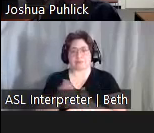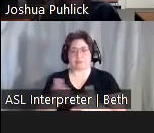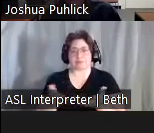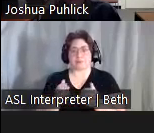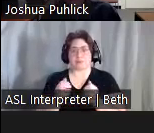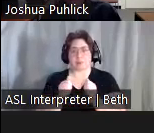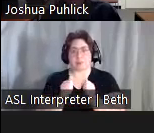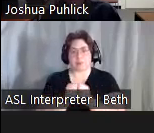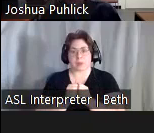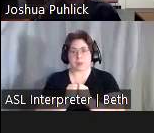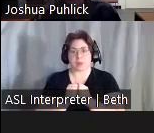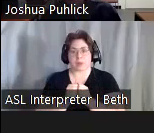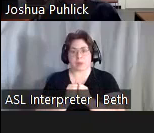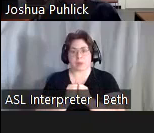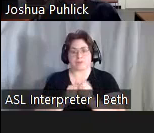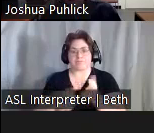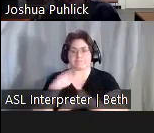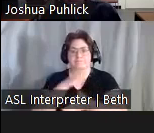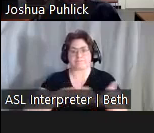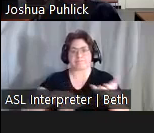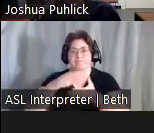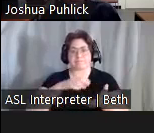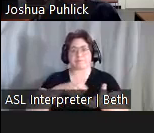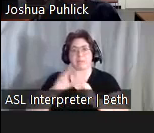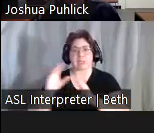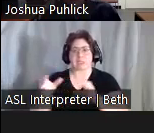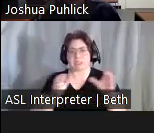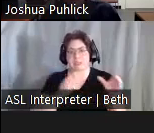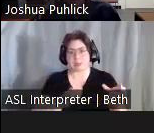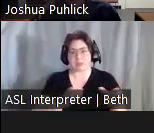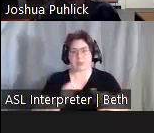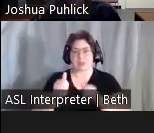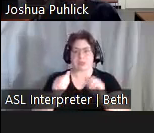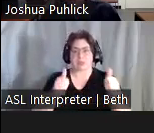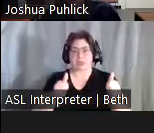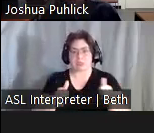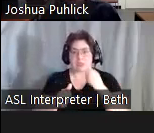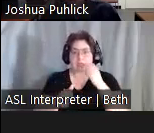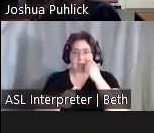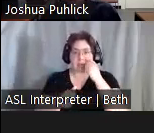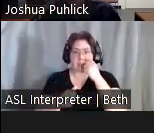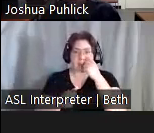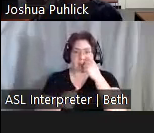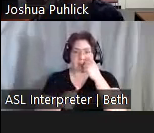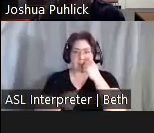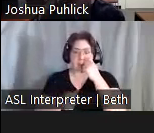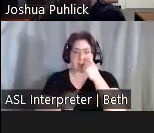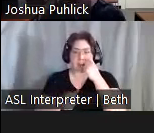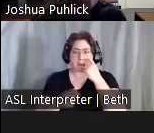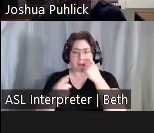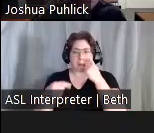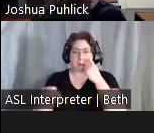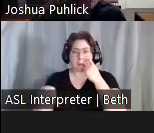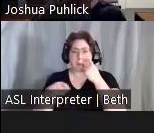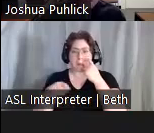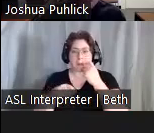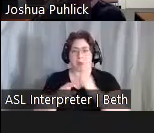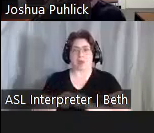mixed species stands dominated by northern conifers. This